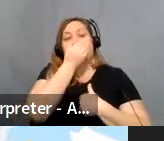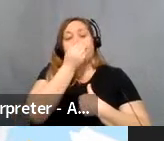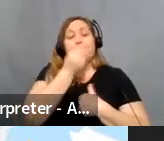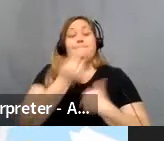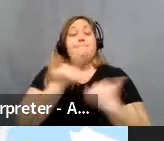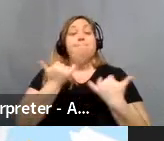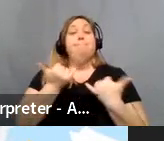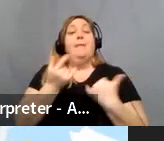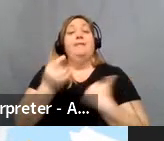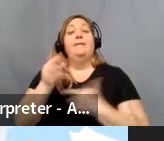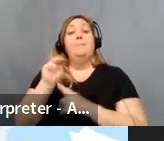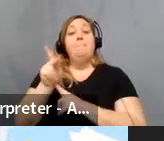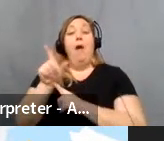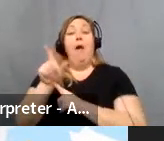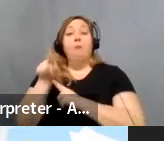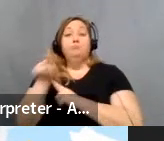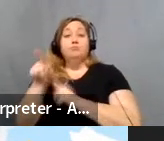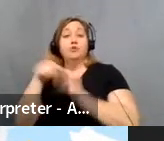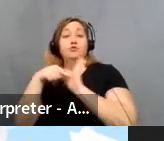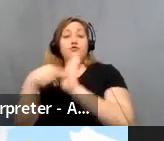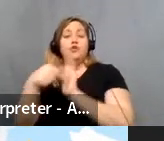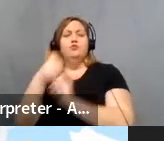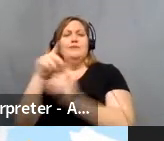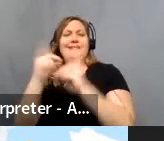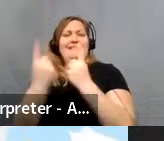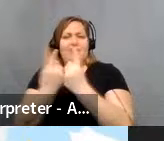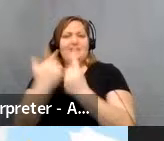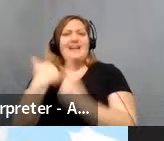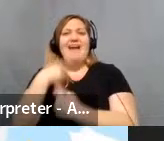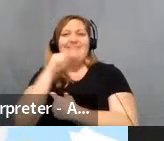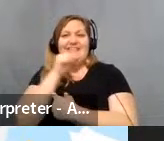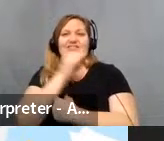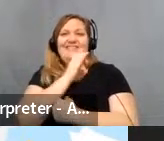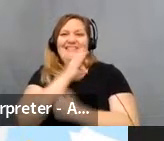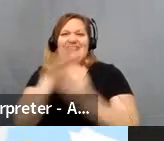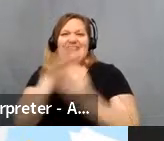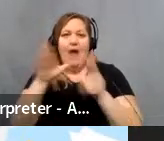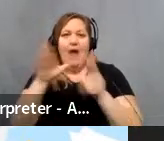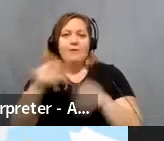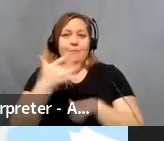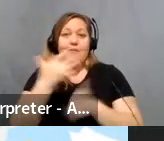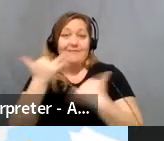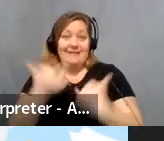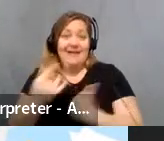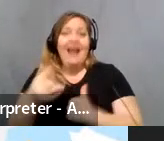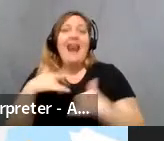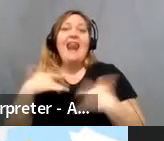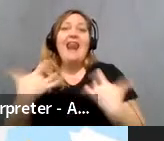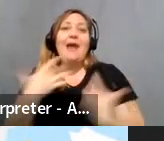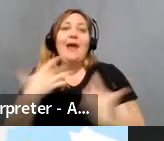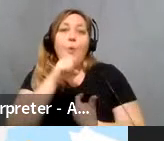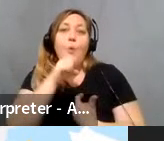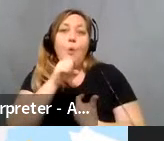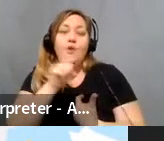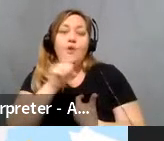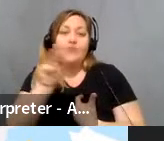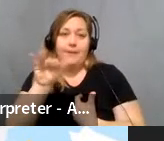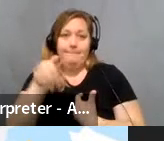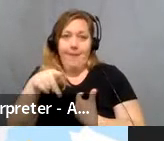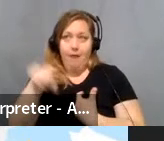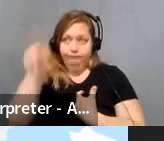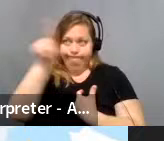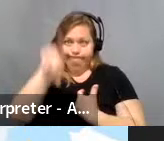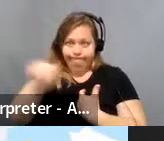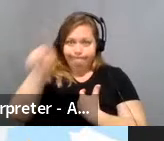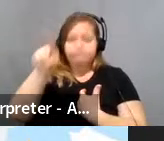This map shows which districts have existing senior housing preference today in the light orange on the map. Through the UAP